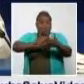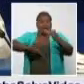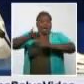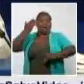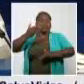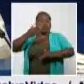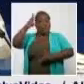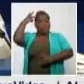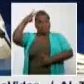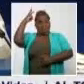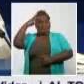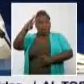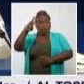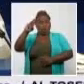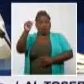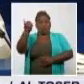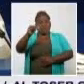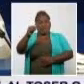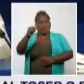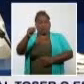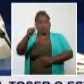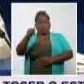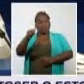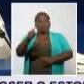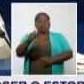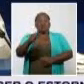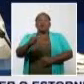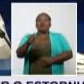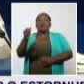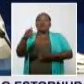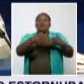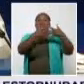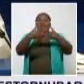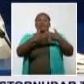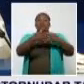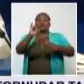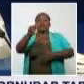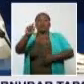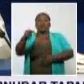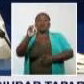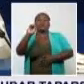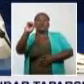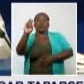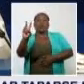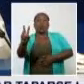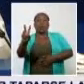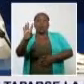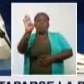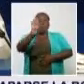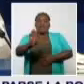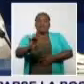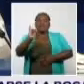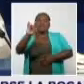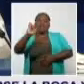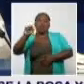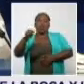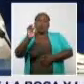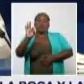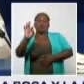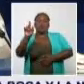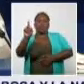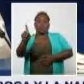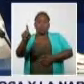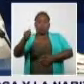10, the United States with 6.02, Brazil with 6.81, and Canada